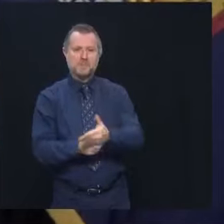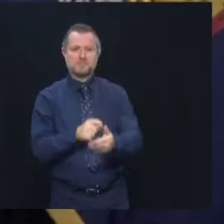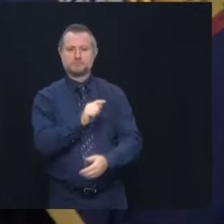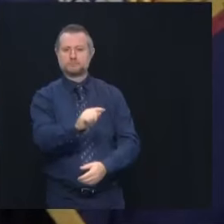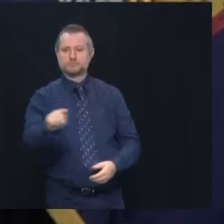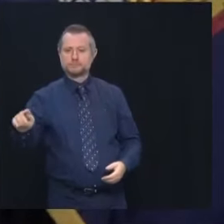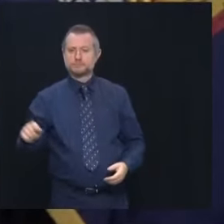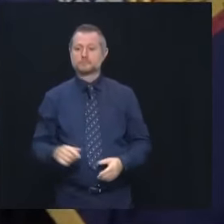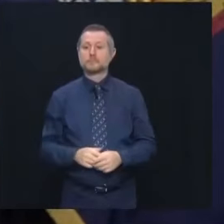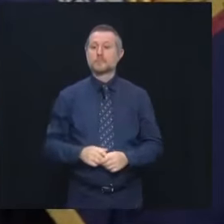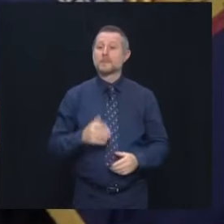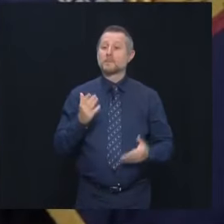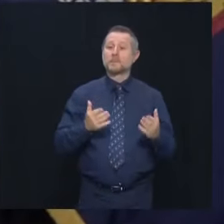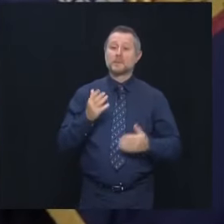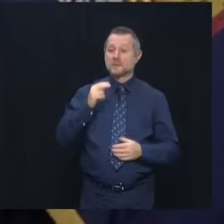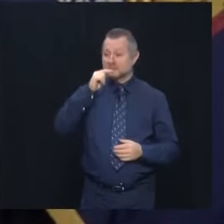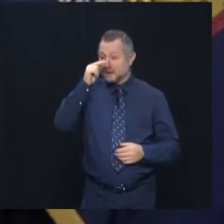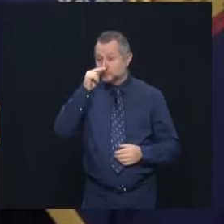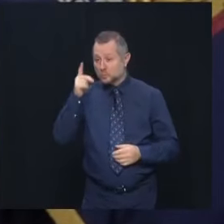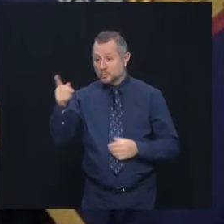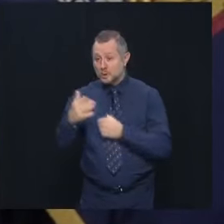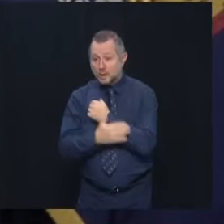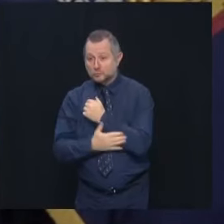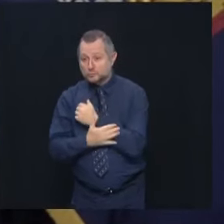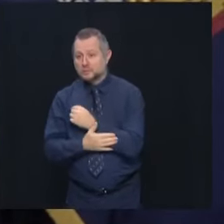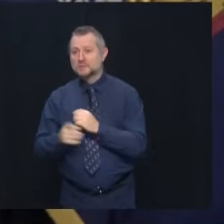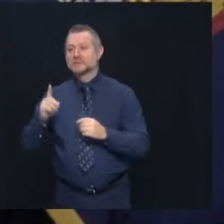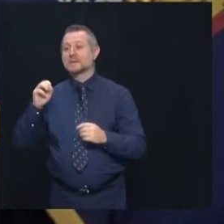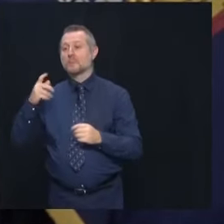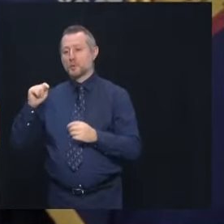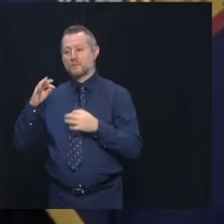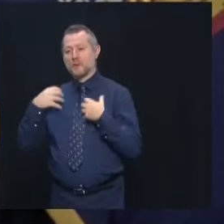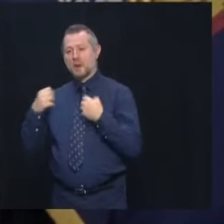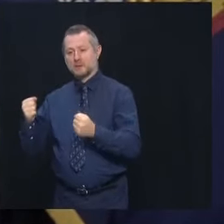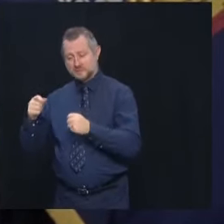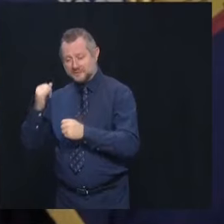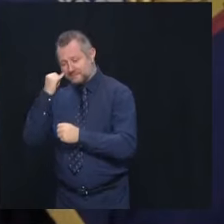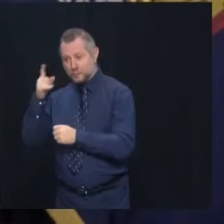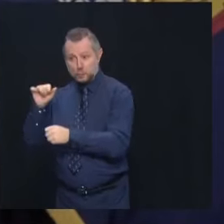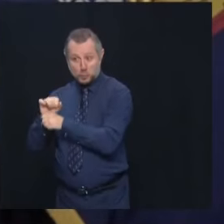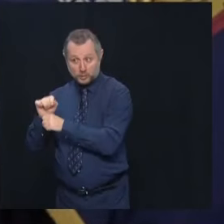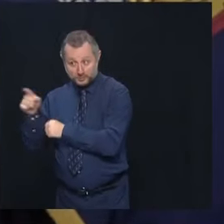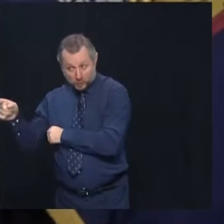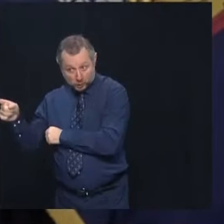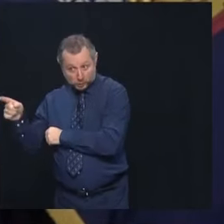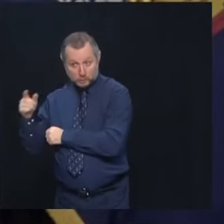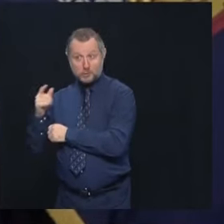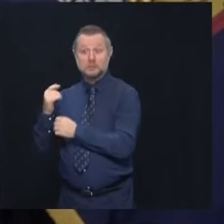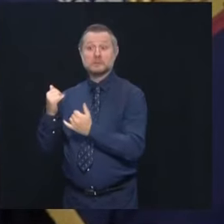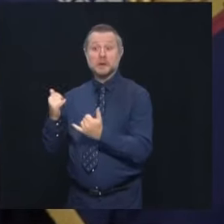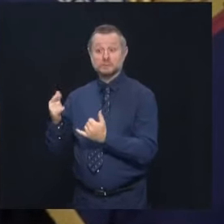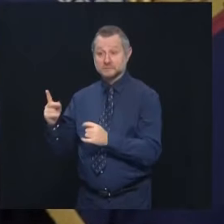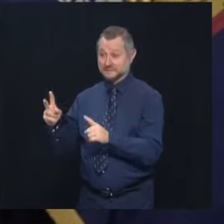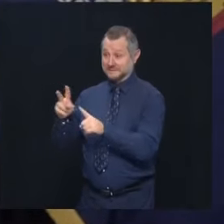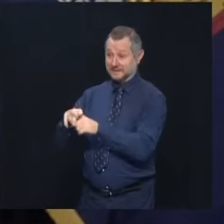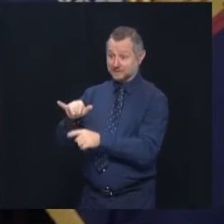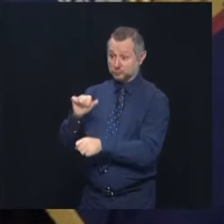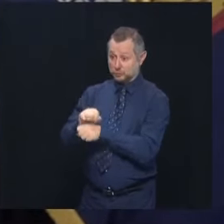be a Nassau County Department of Health official. You are assigned to the task